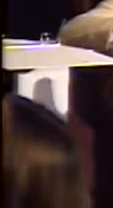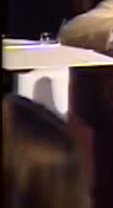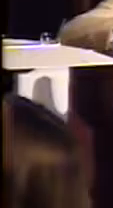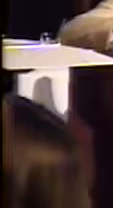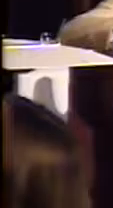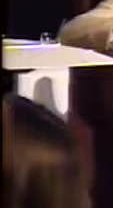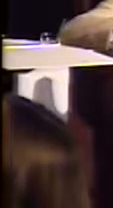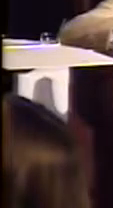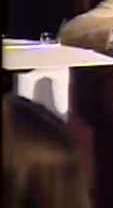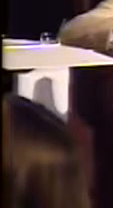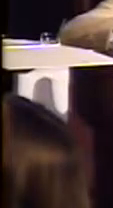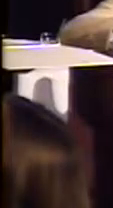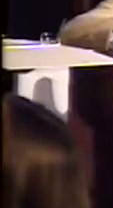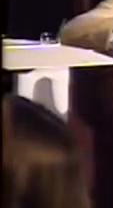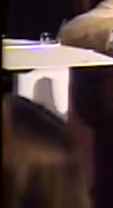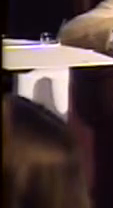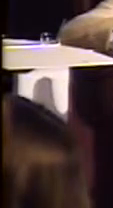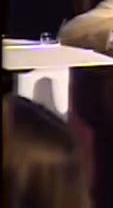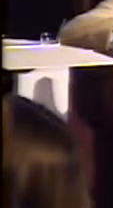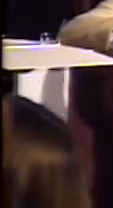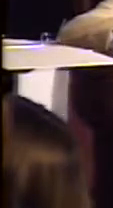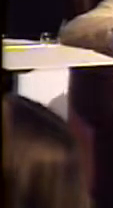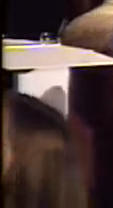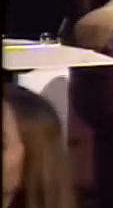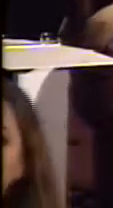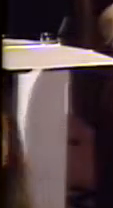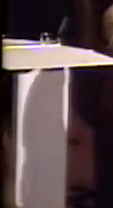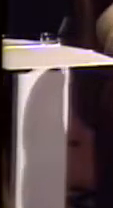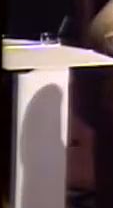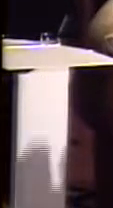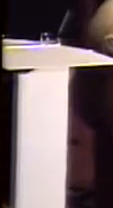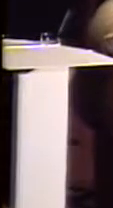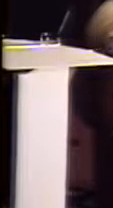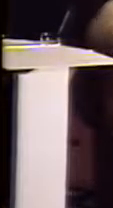his name Emmanuel, translated, God with us.